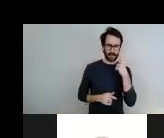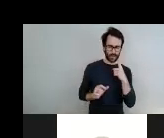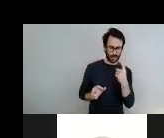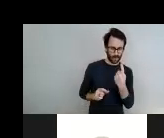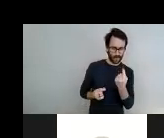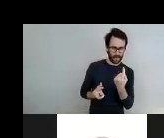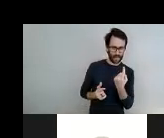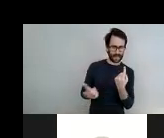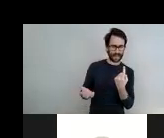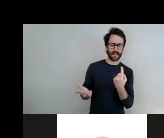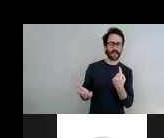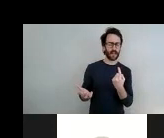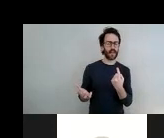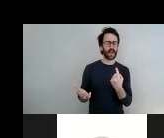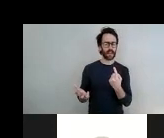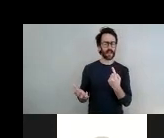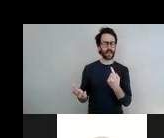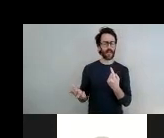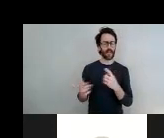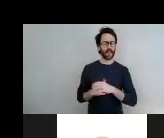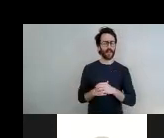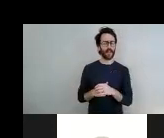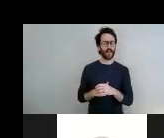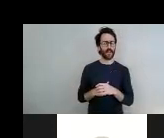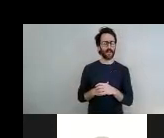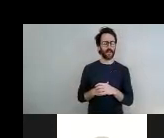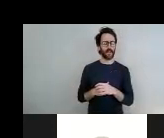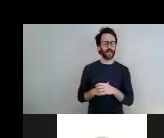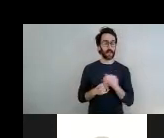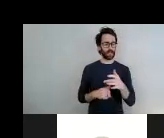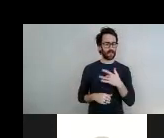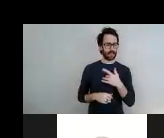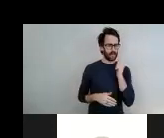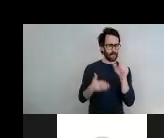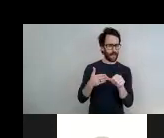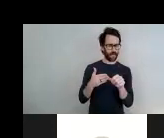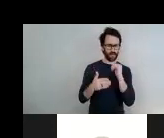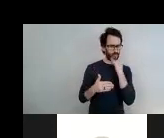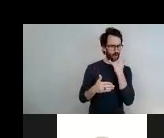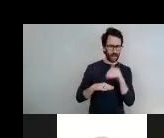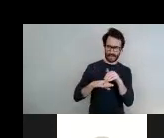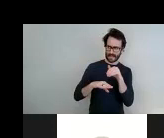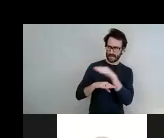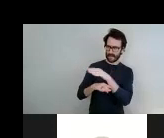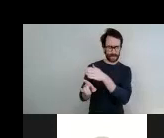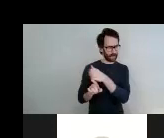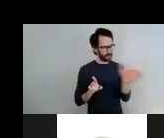financial institution and credit card companies. If you suspect that your mail has been redirected, contact Canada